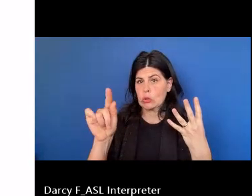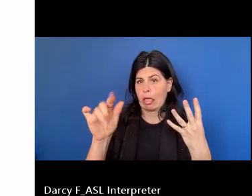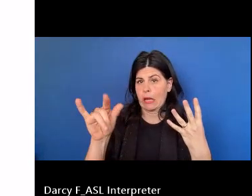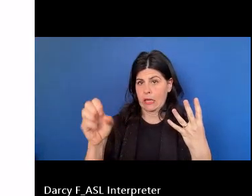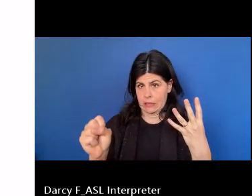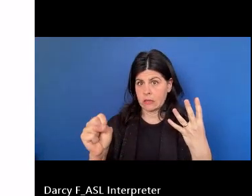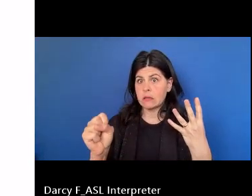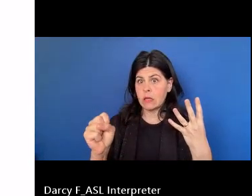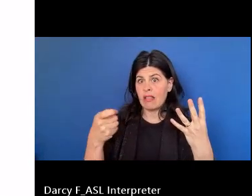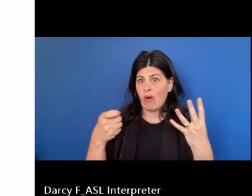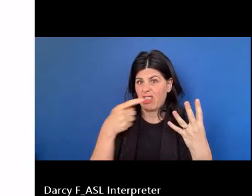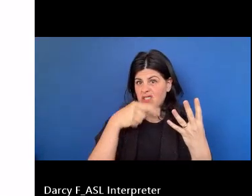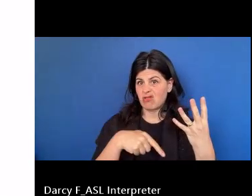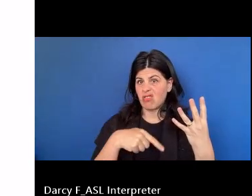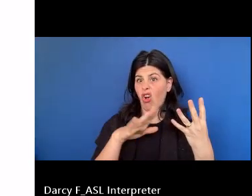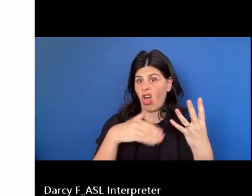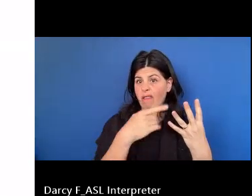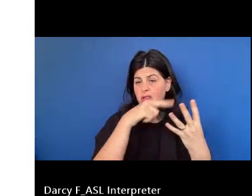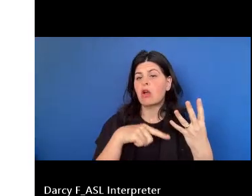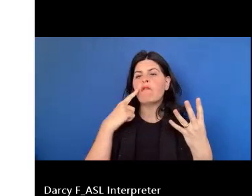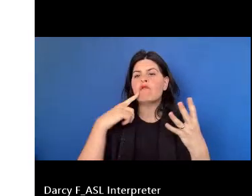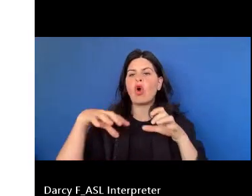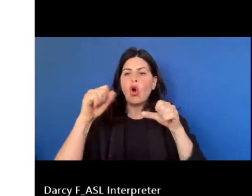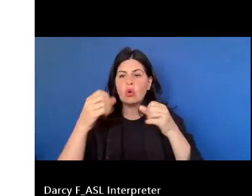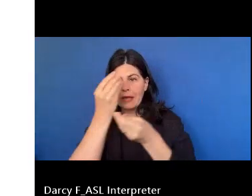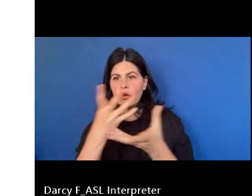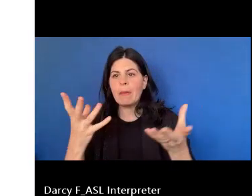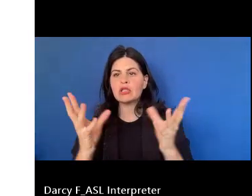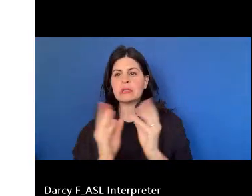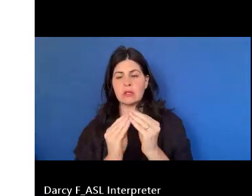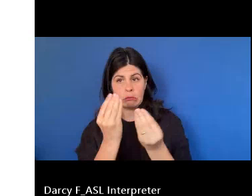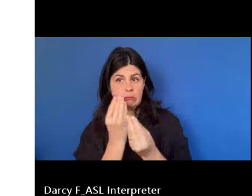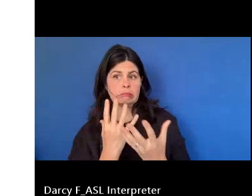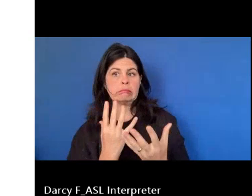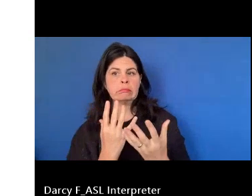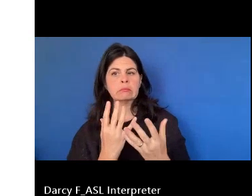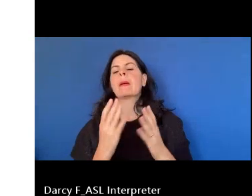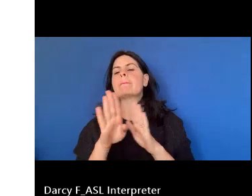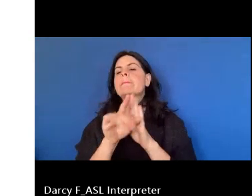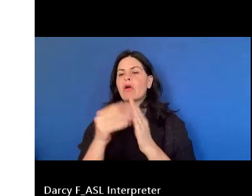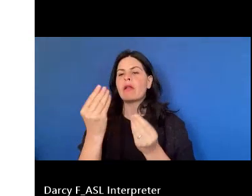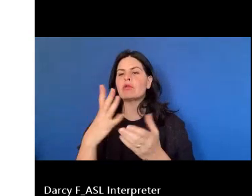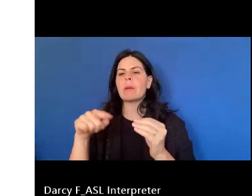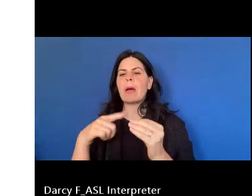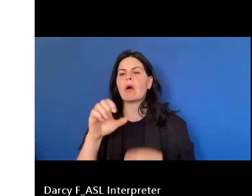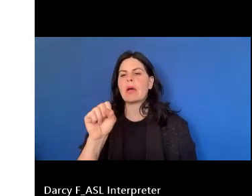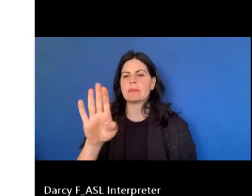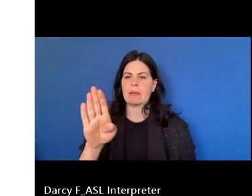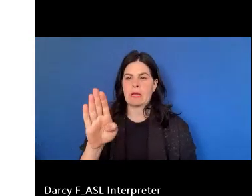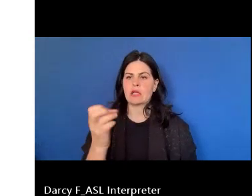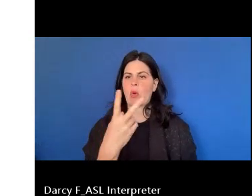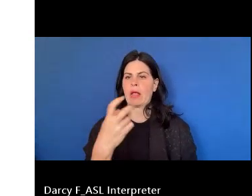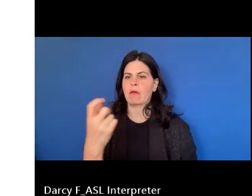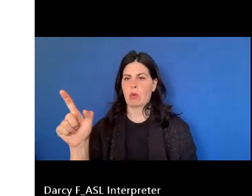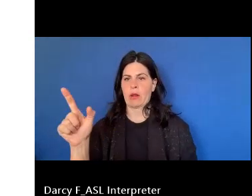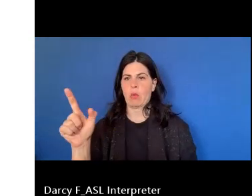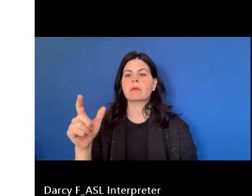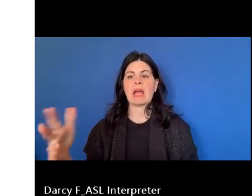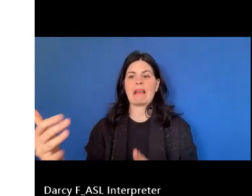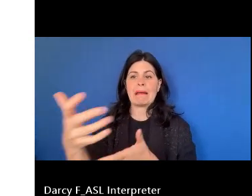information session, as we are today, to provide some background information on SB 1221 and gather feedback from